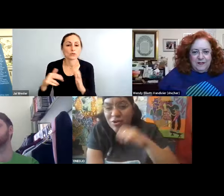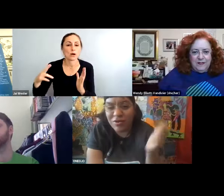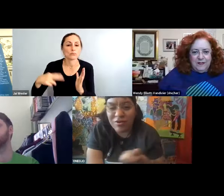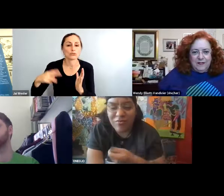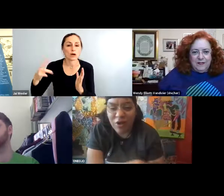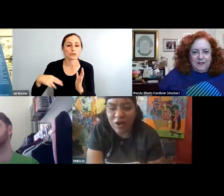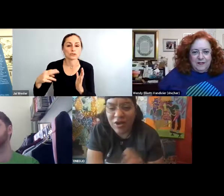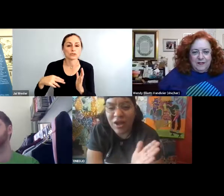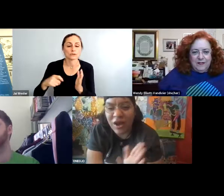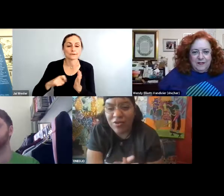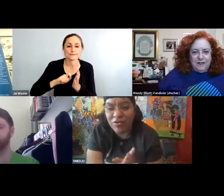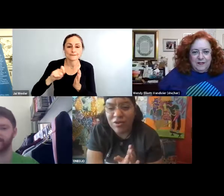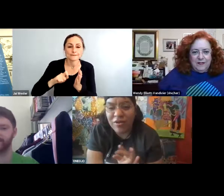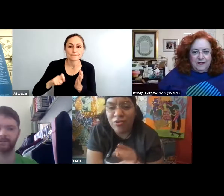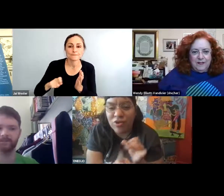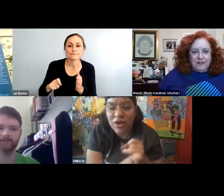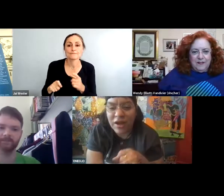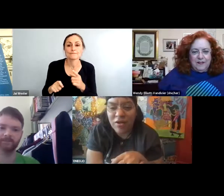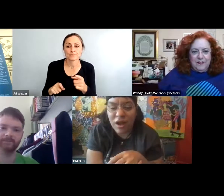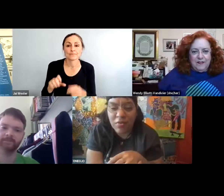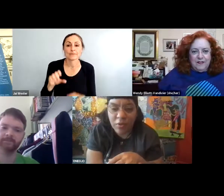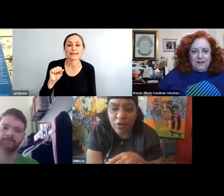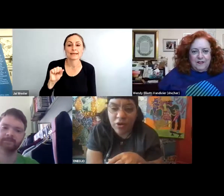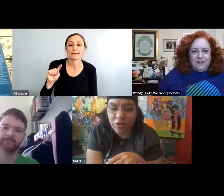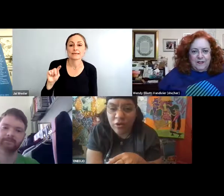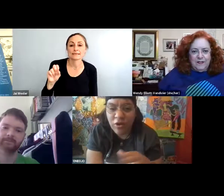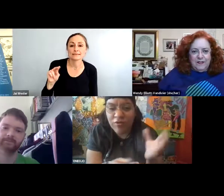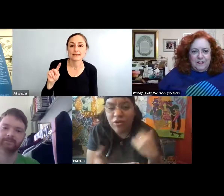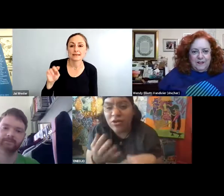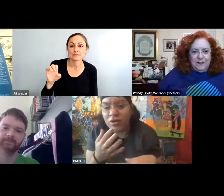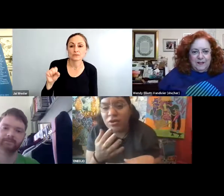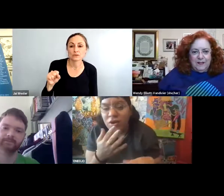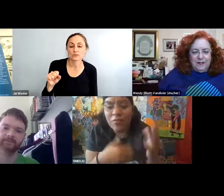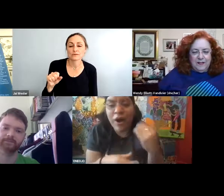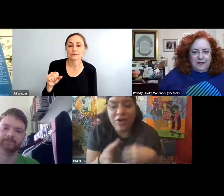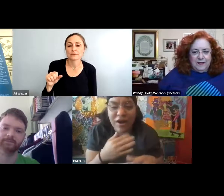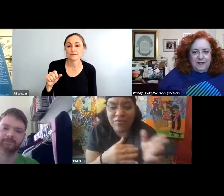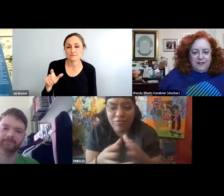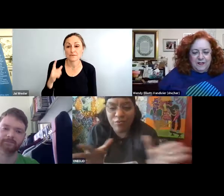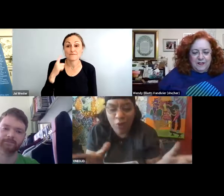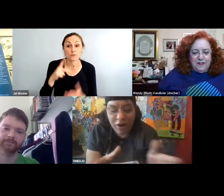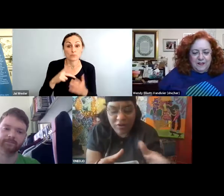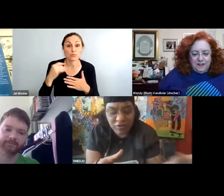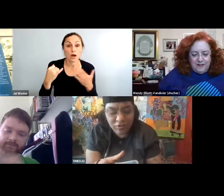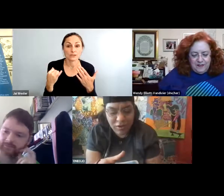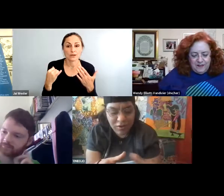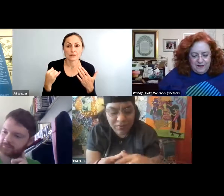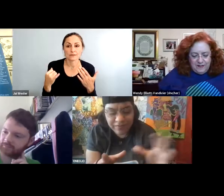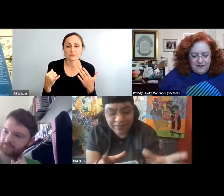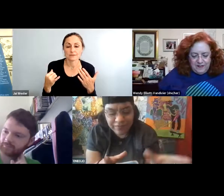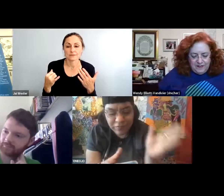so it's very easy. And I use stencils and text a lot in my work. So for the project, I wanted to